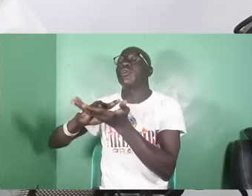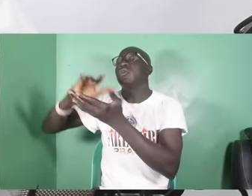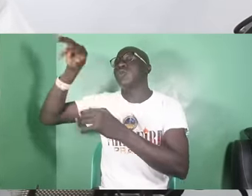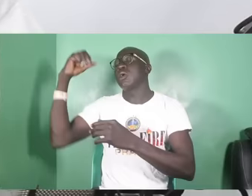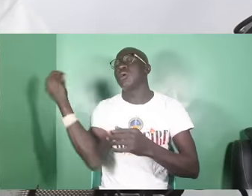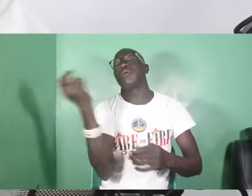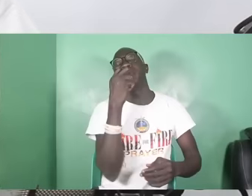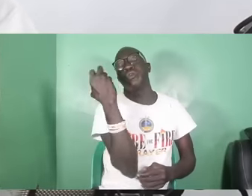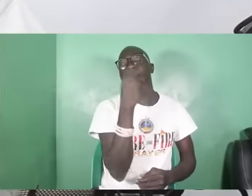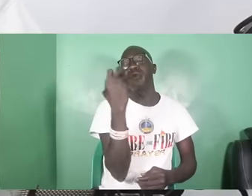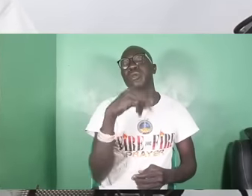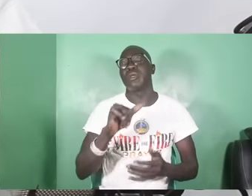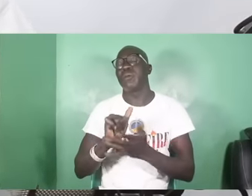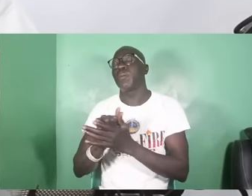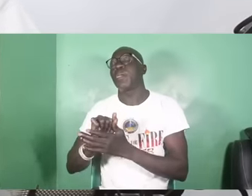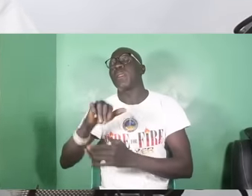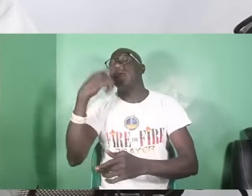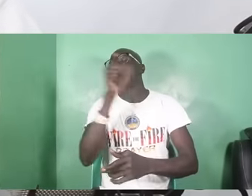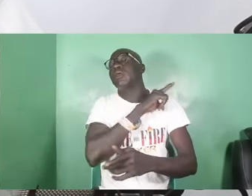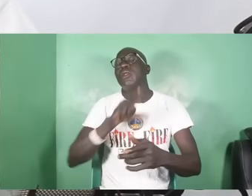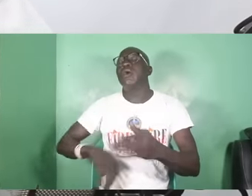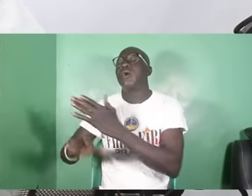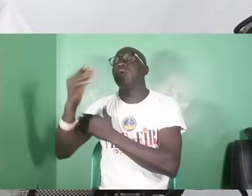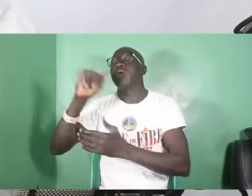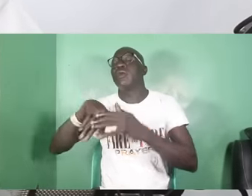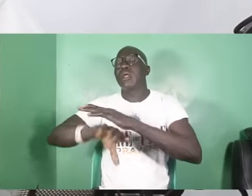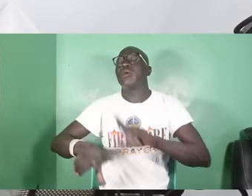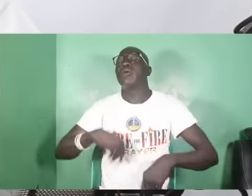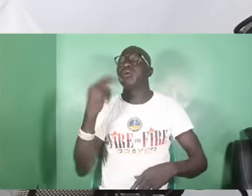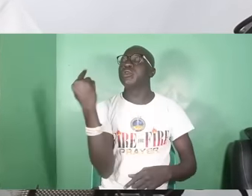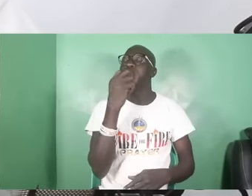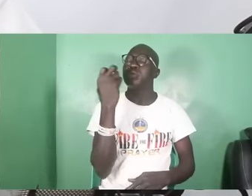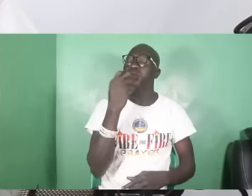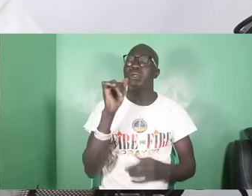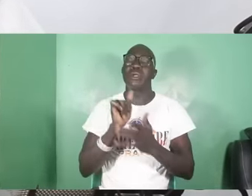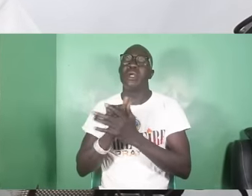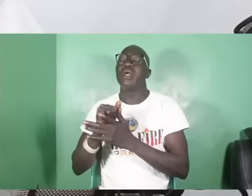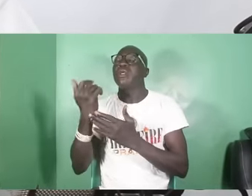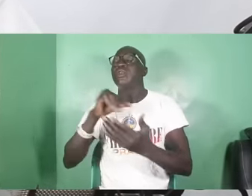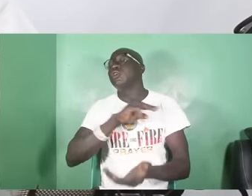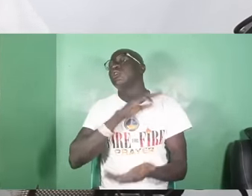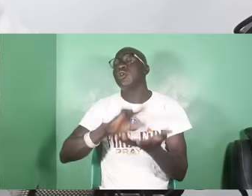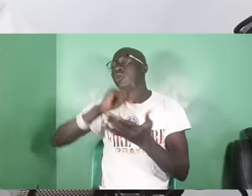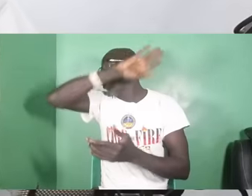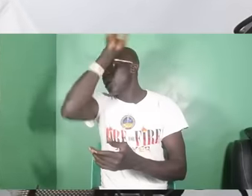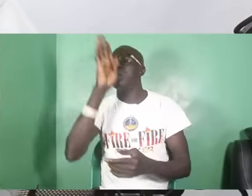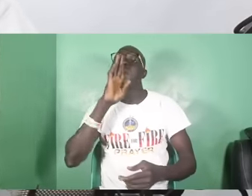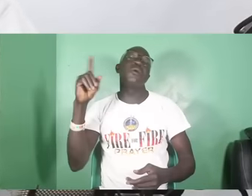so. Amen. Nobody will speak. Oh, no, no, you're that so. Amen. Oh God, you need your deep.